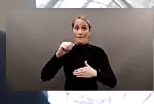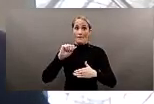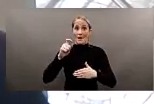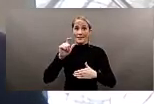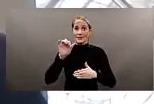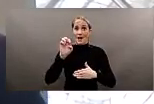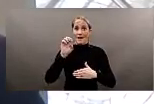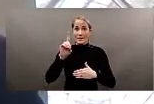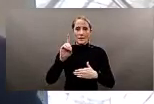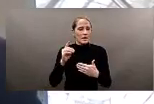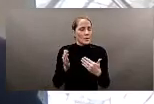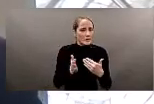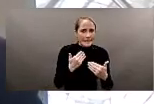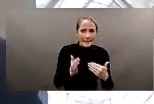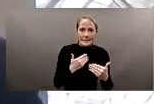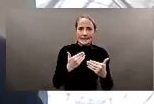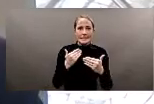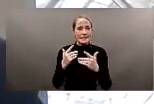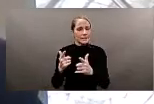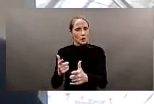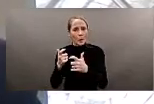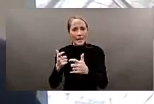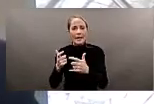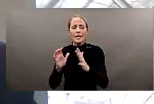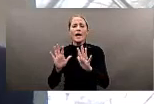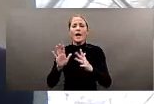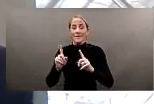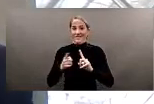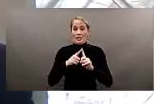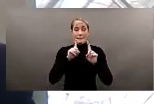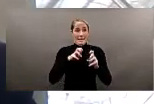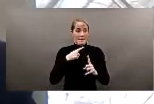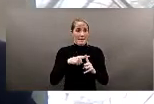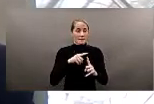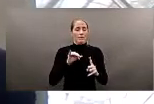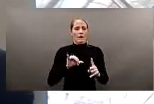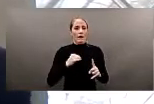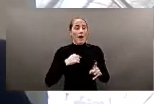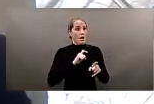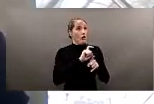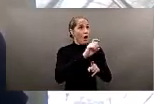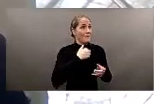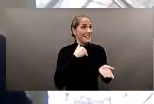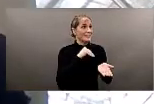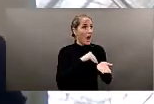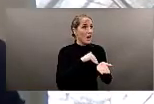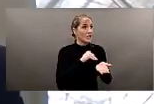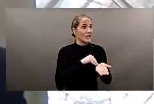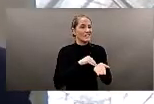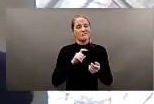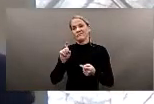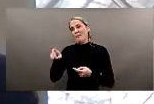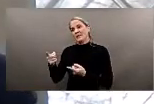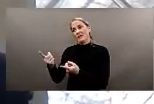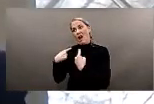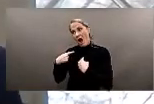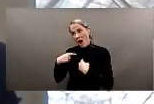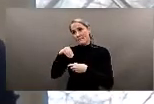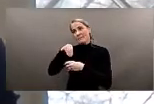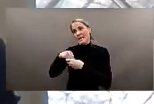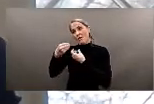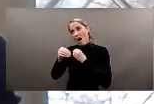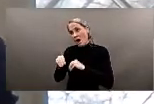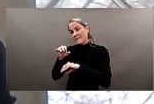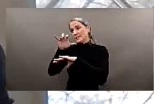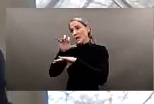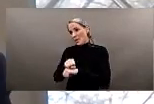it was amazing, quick. I mean, I called my provider who said, well, you have to come in and see me, and we have to